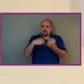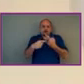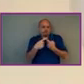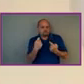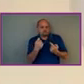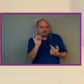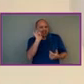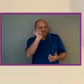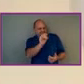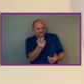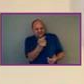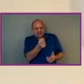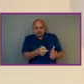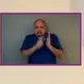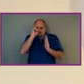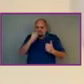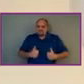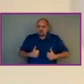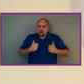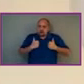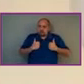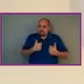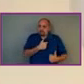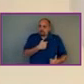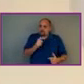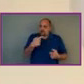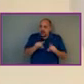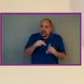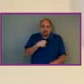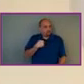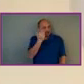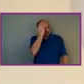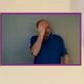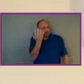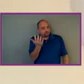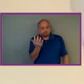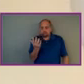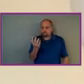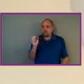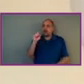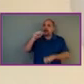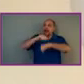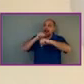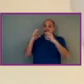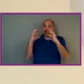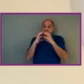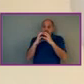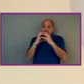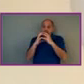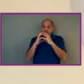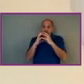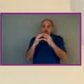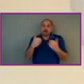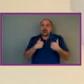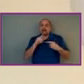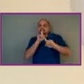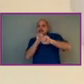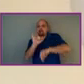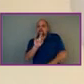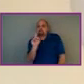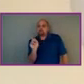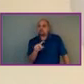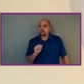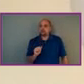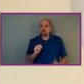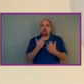we know it in our planet came from? And asteroids hold the key to these questions. And by studying